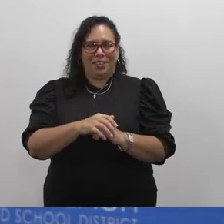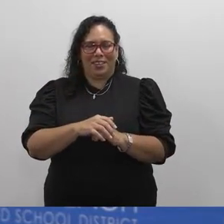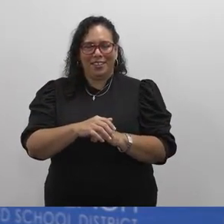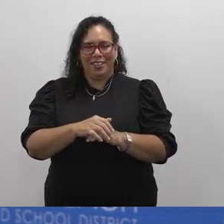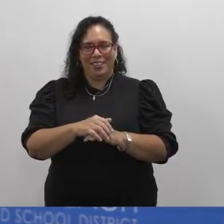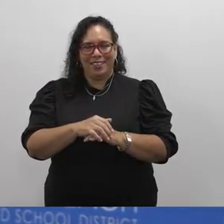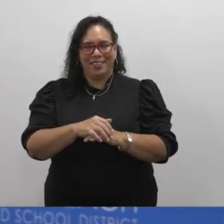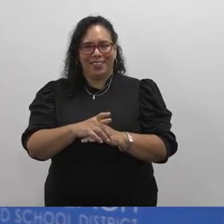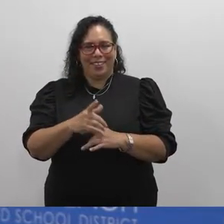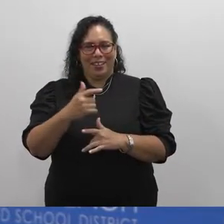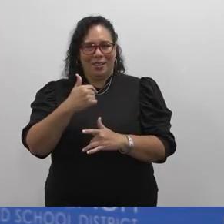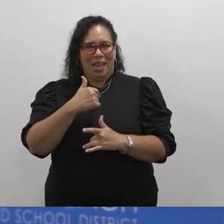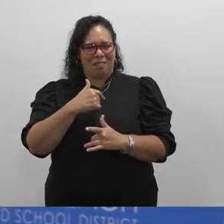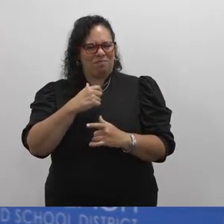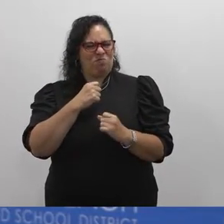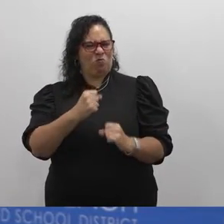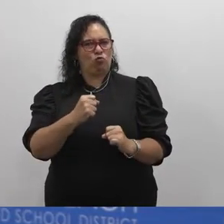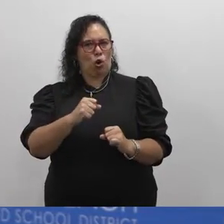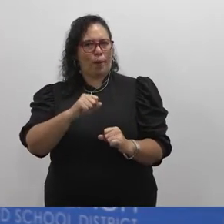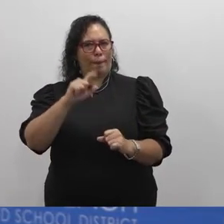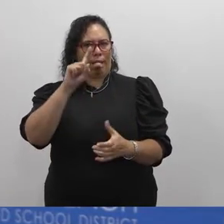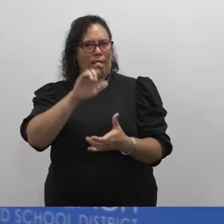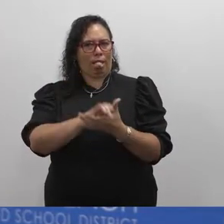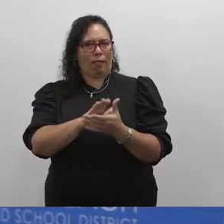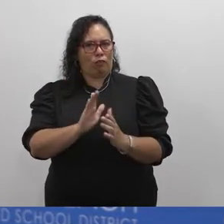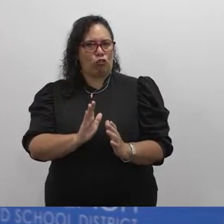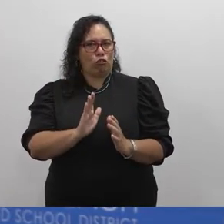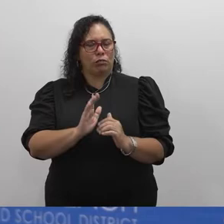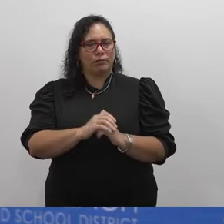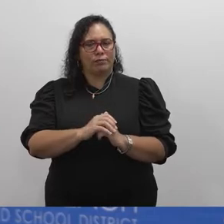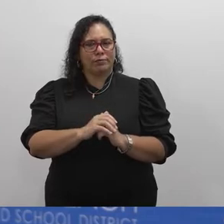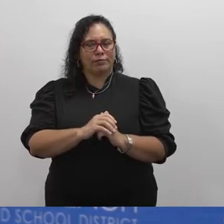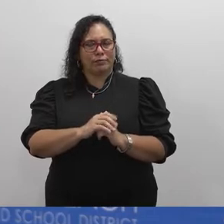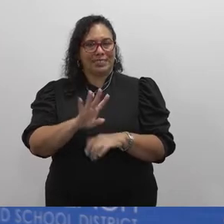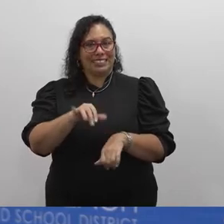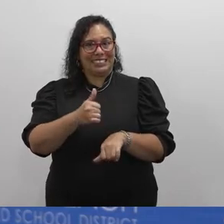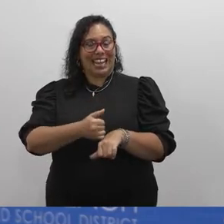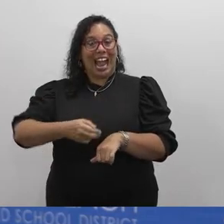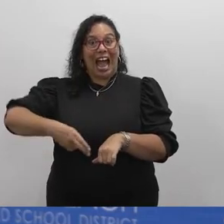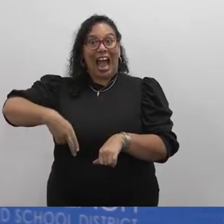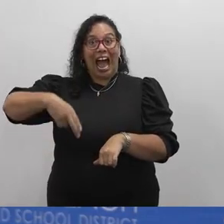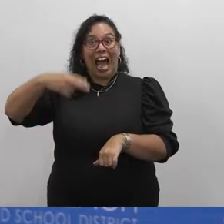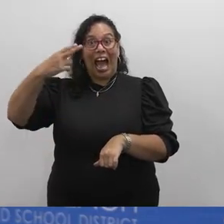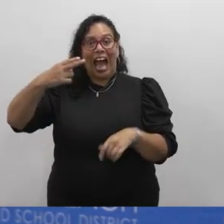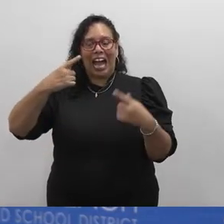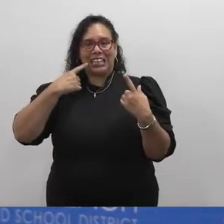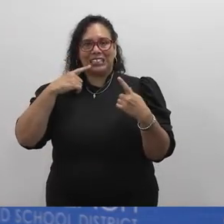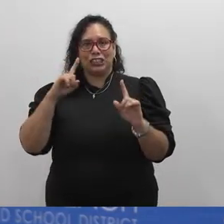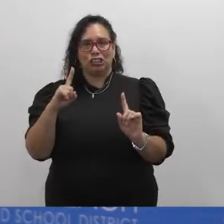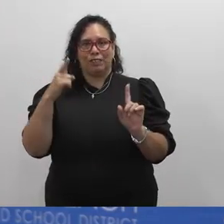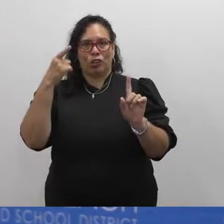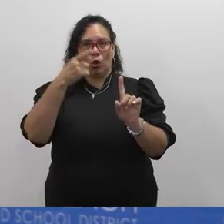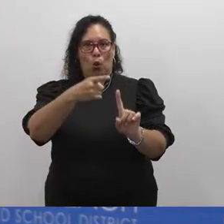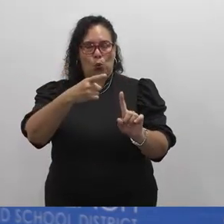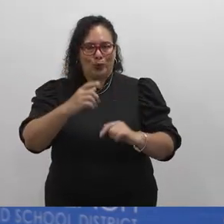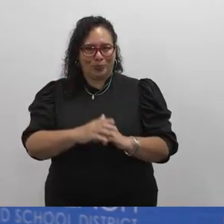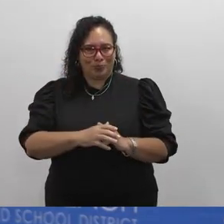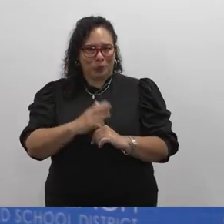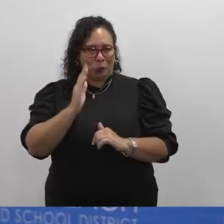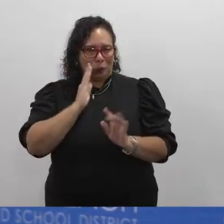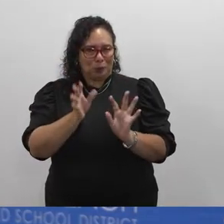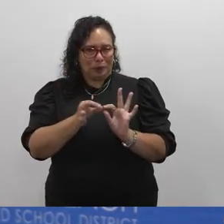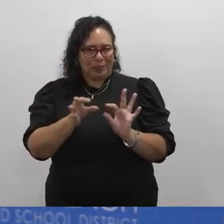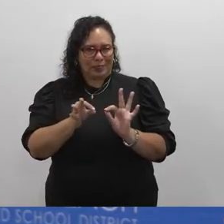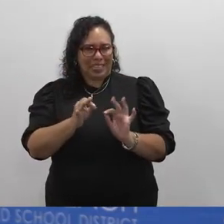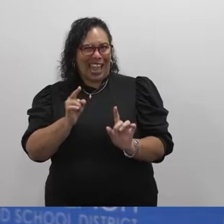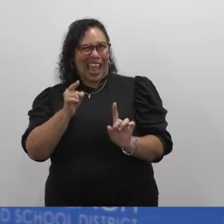I am a firm believer in setting high achieving goals. And you hear the cliche, aim